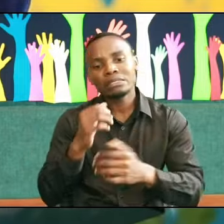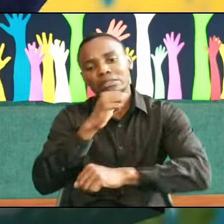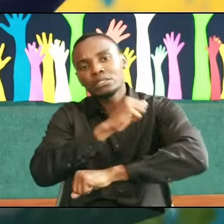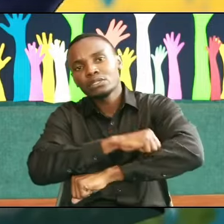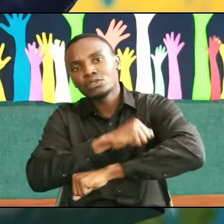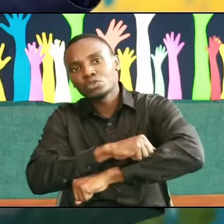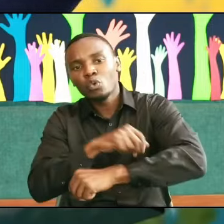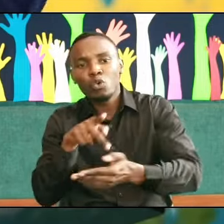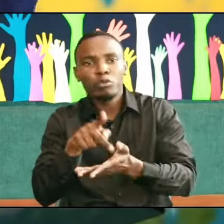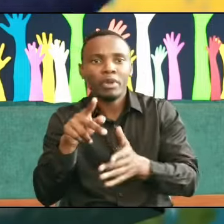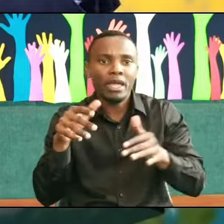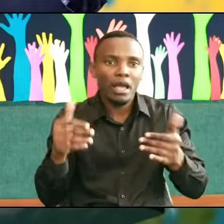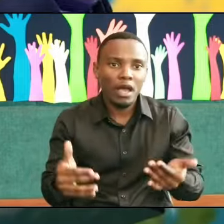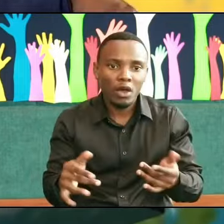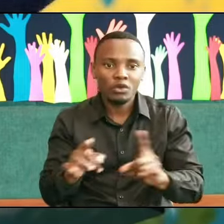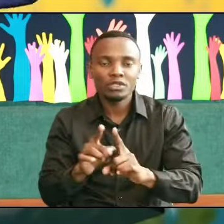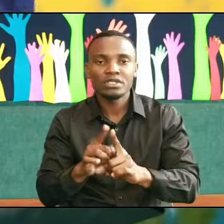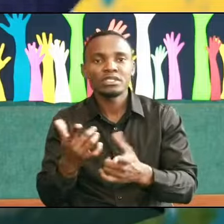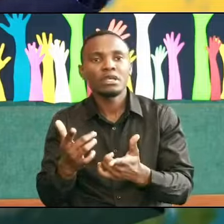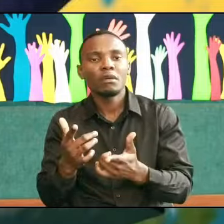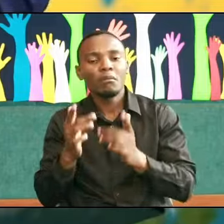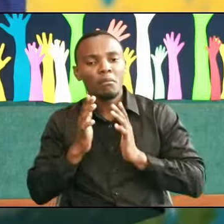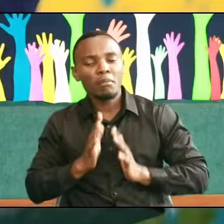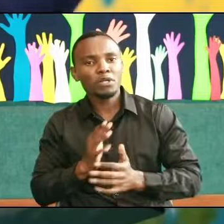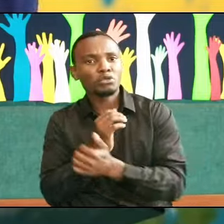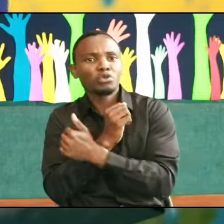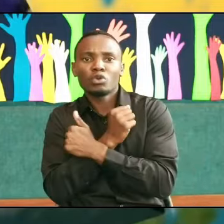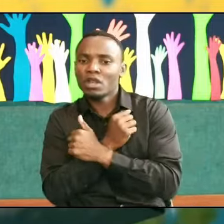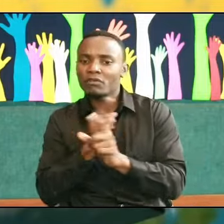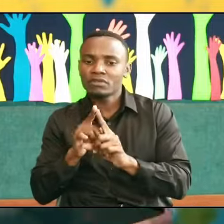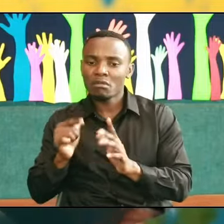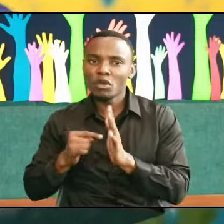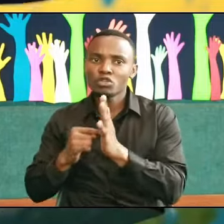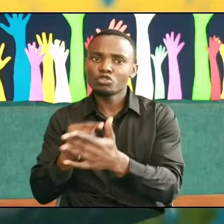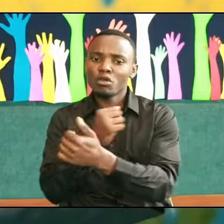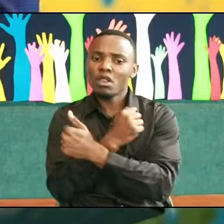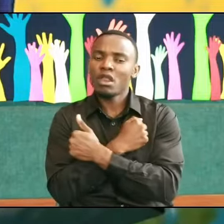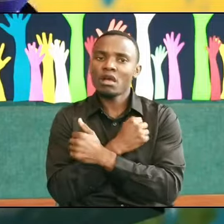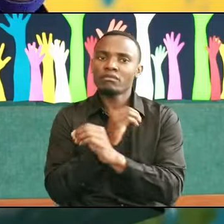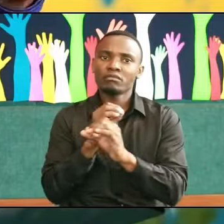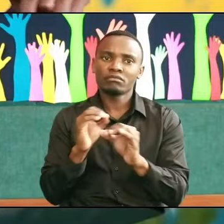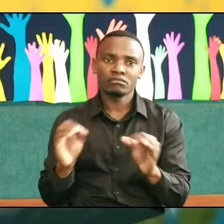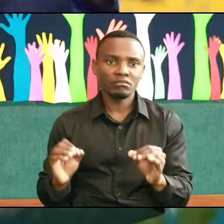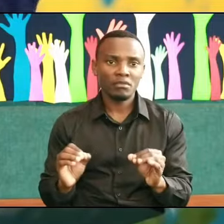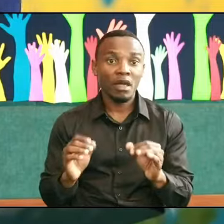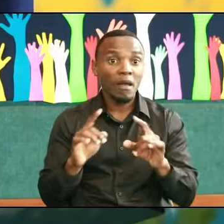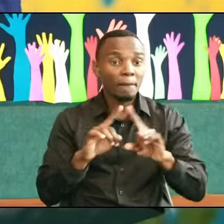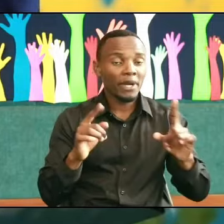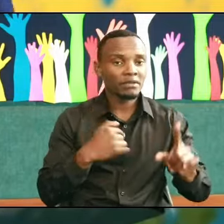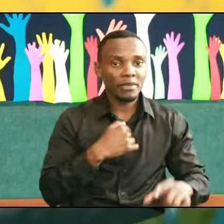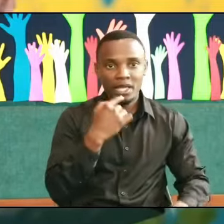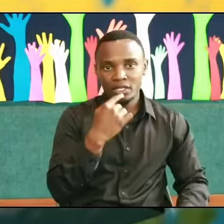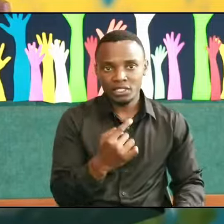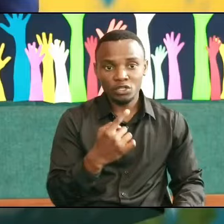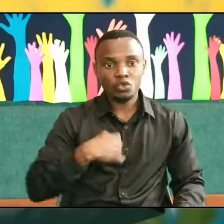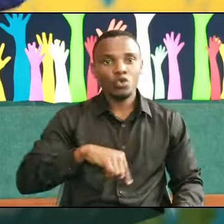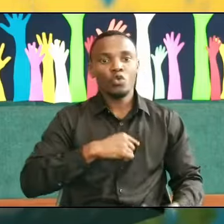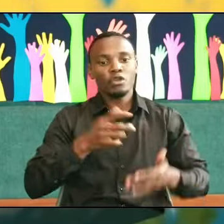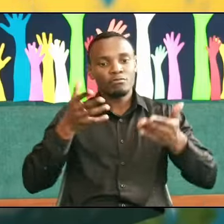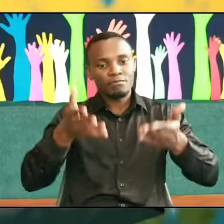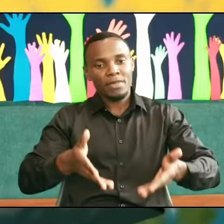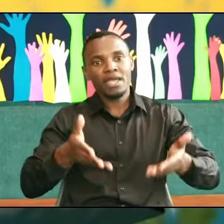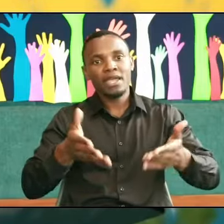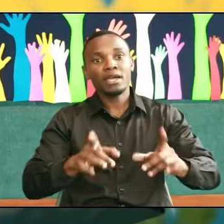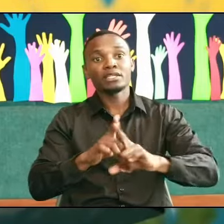am I going to find someone to love me, just to show me the love of God? But I want to say to you today, we are here